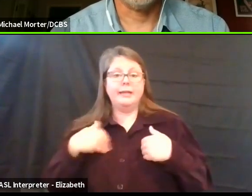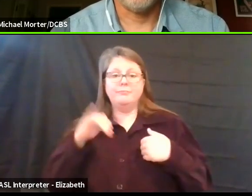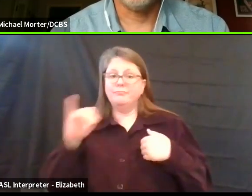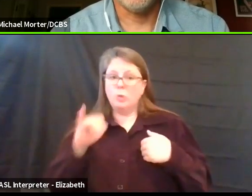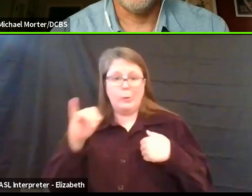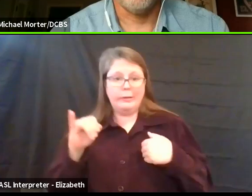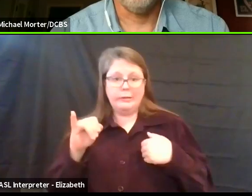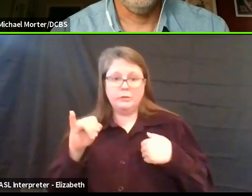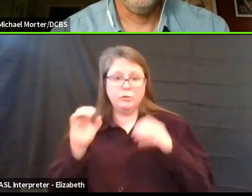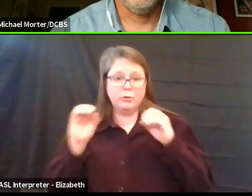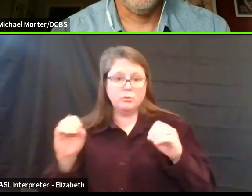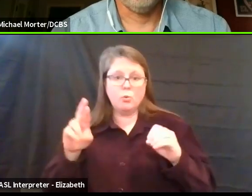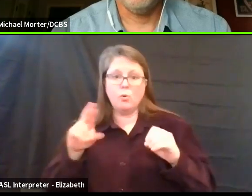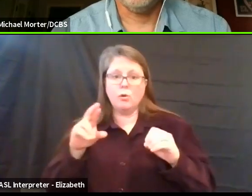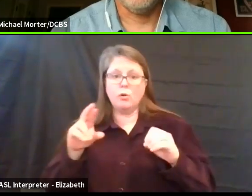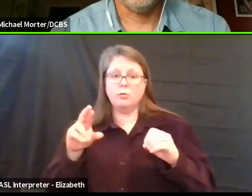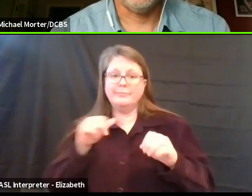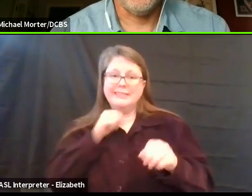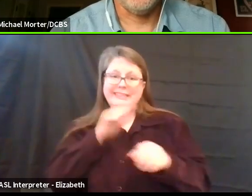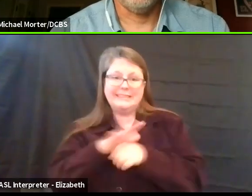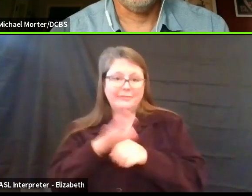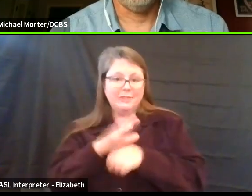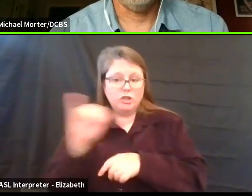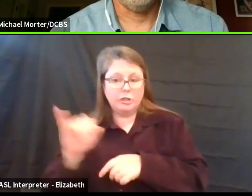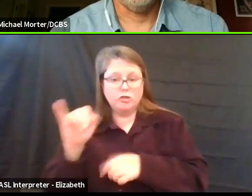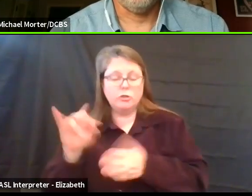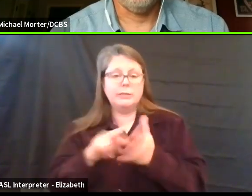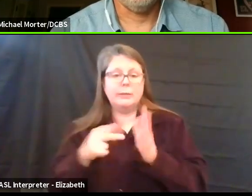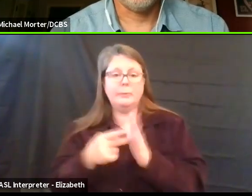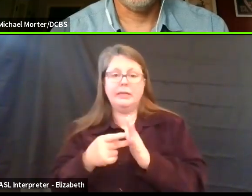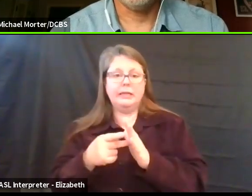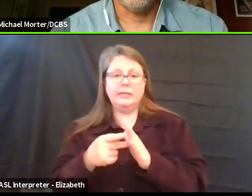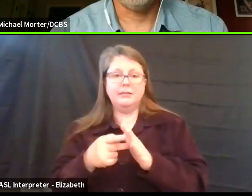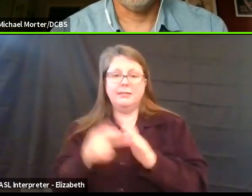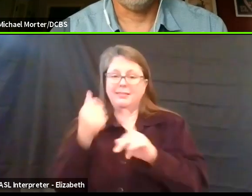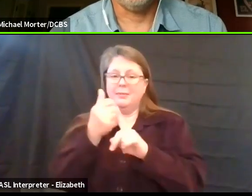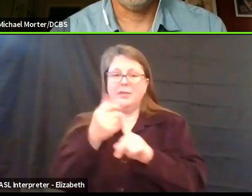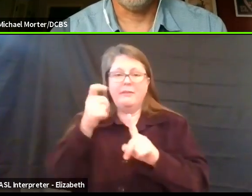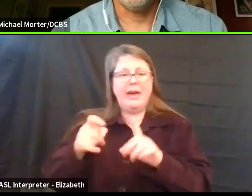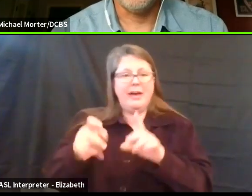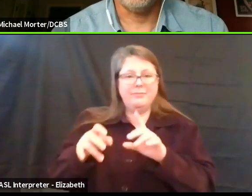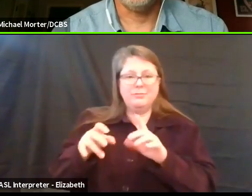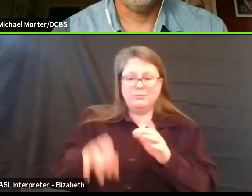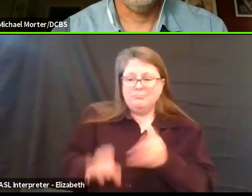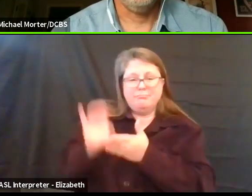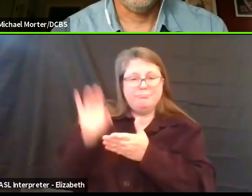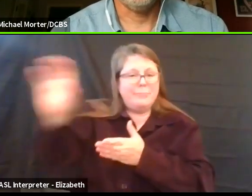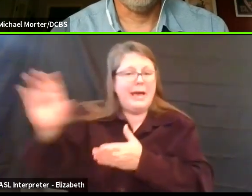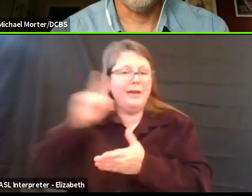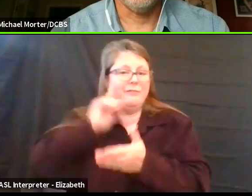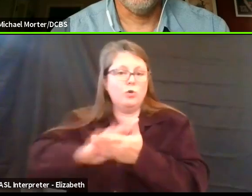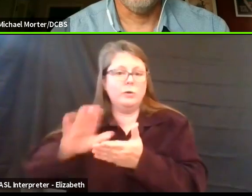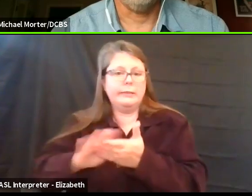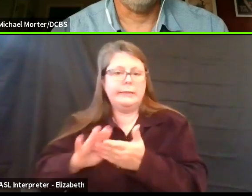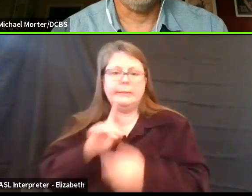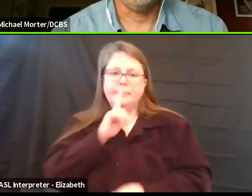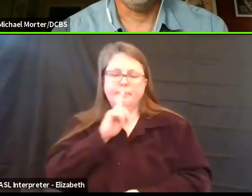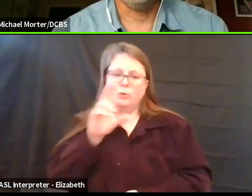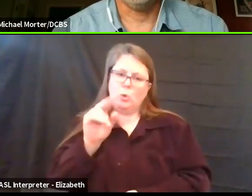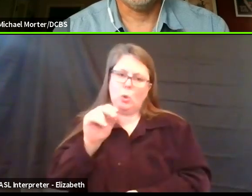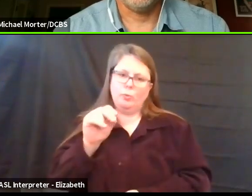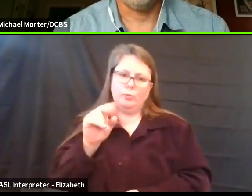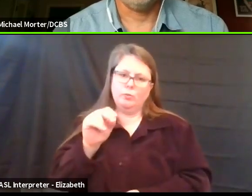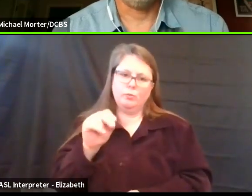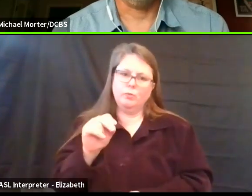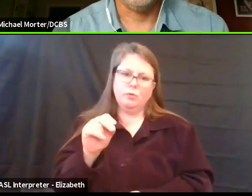out-of-pocket expense to them at the end of the day. The whole concept of a coordinated debris removal